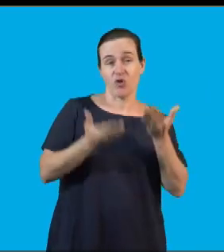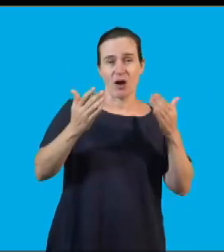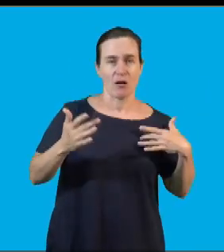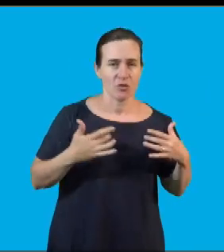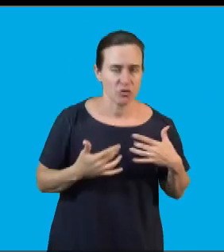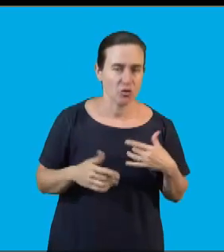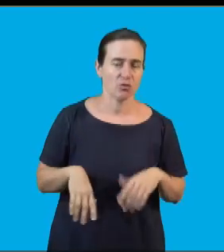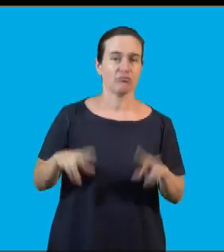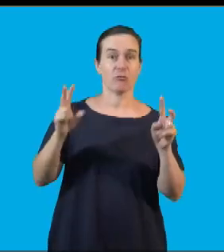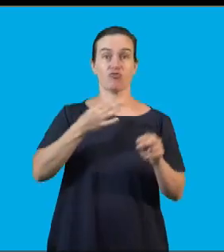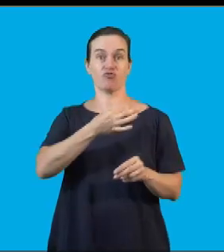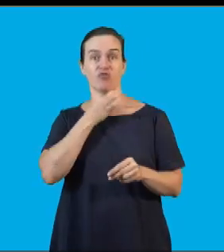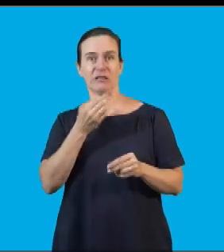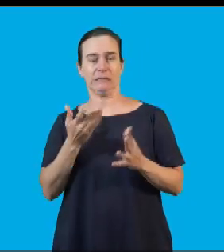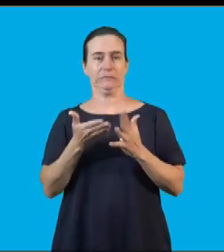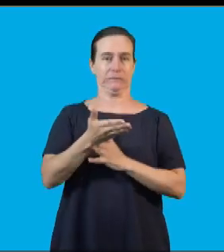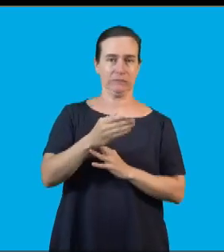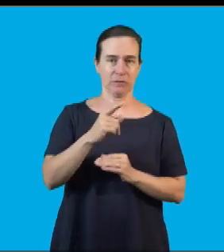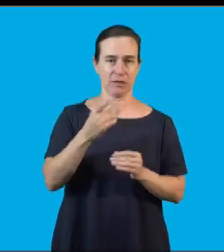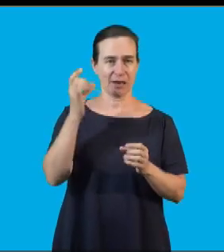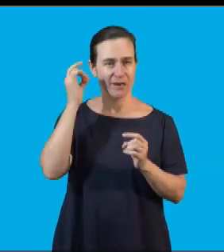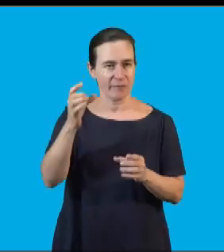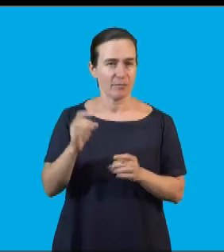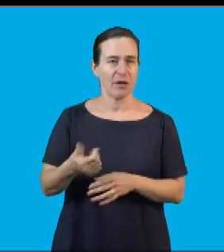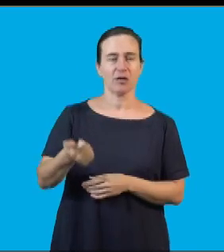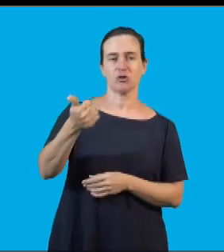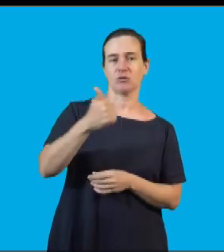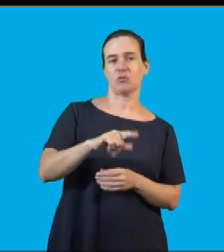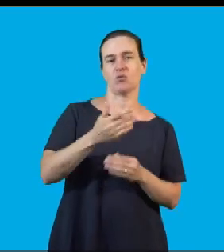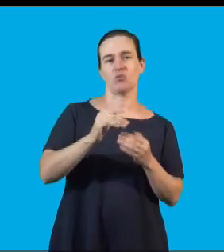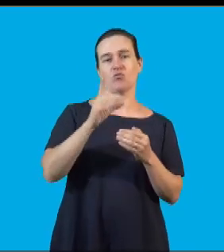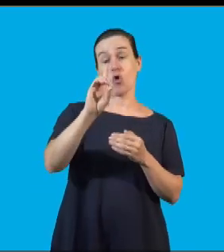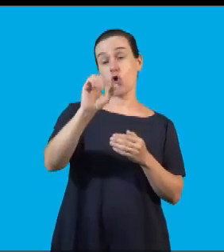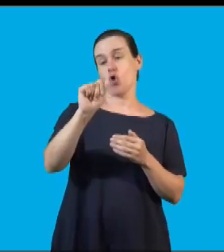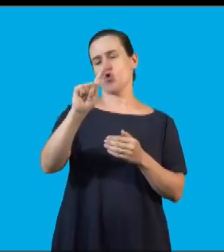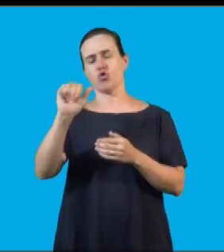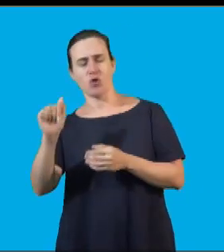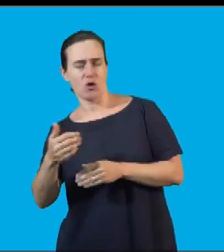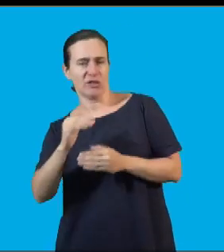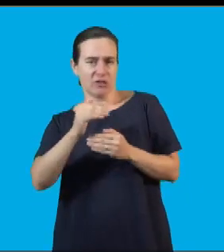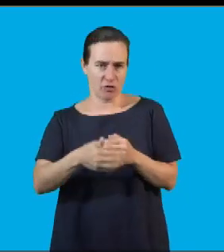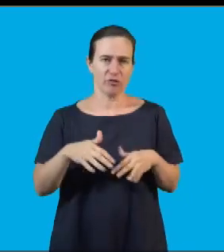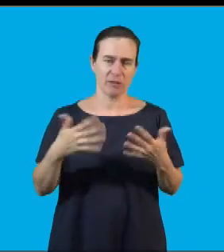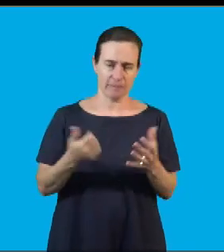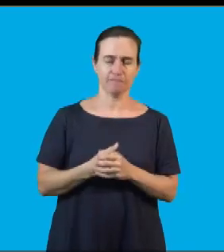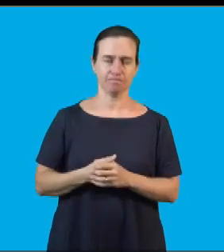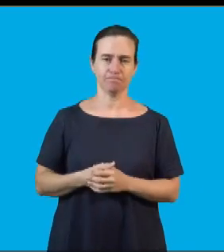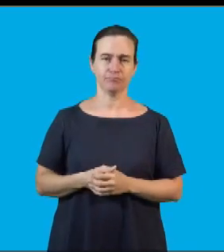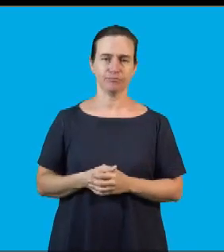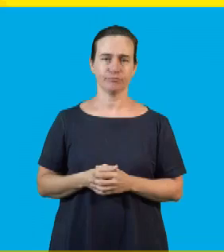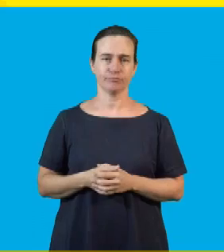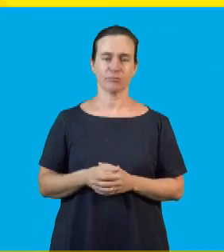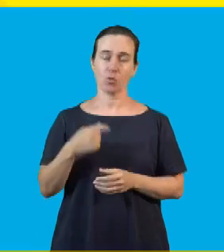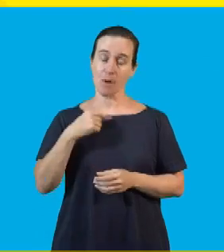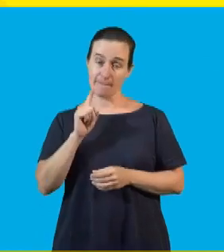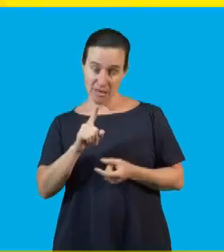breaches, show that the writer is worried about these issues like data security and the potential loss of personal contact. You